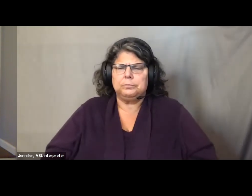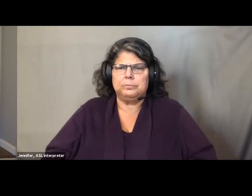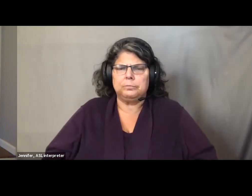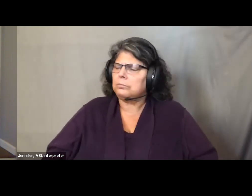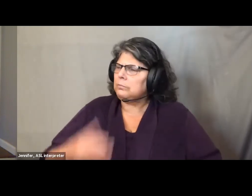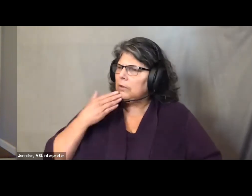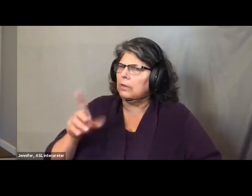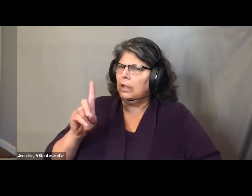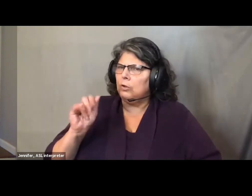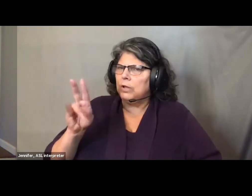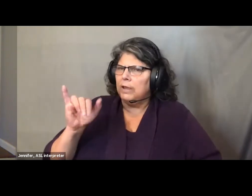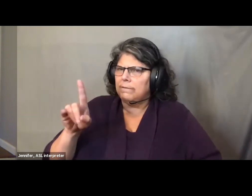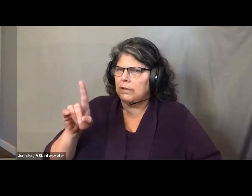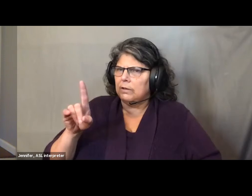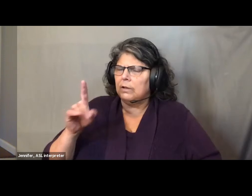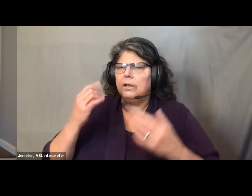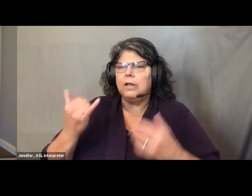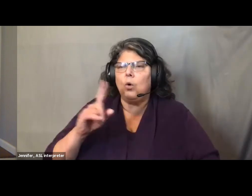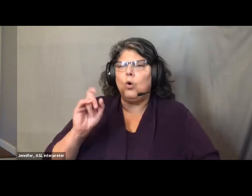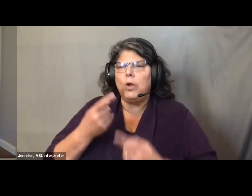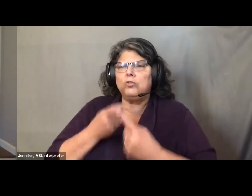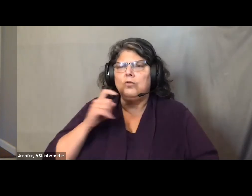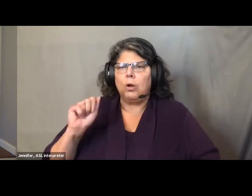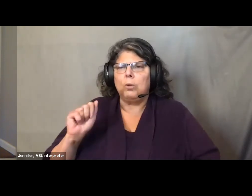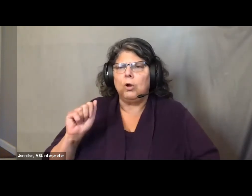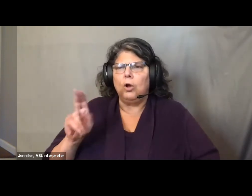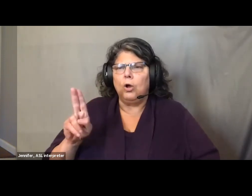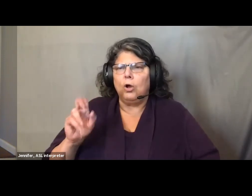Thank you, David. Now I have a question from Austin.